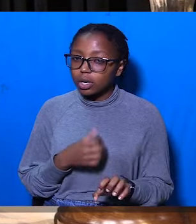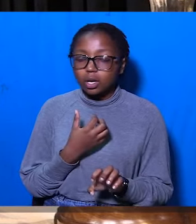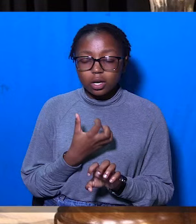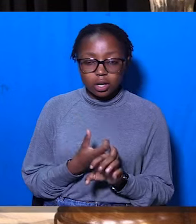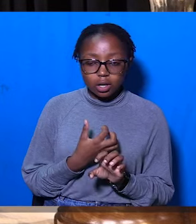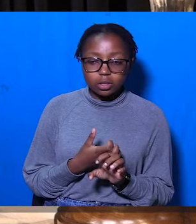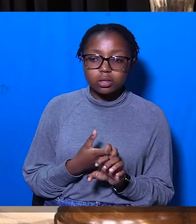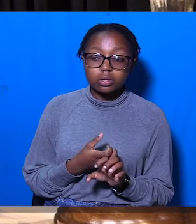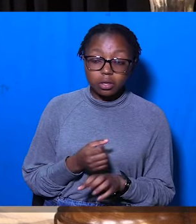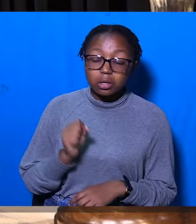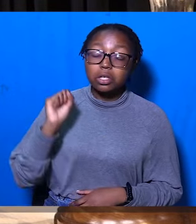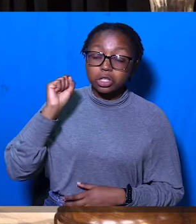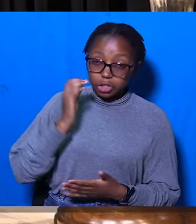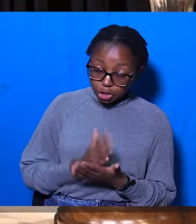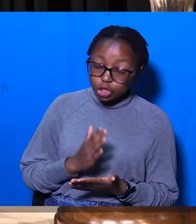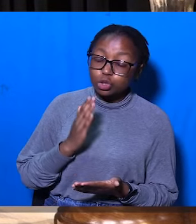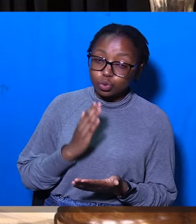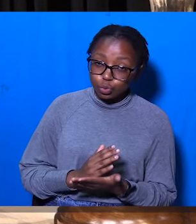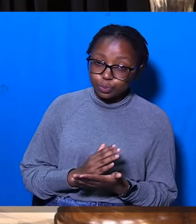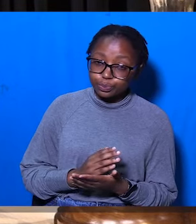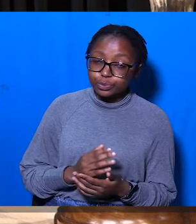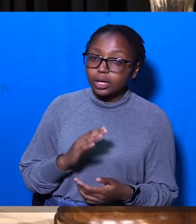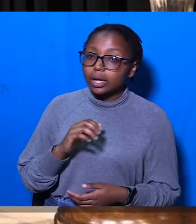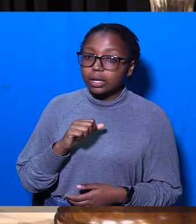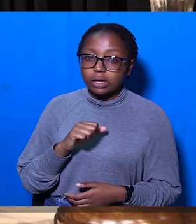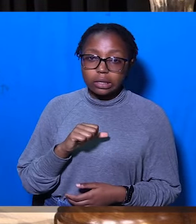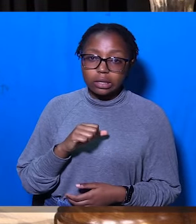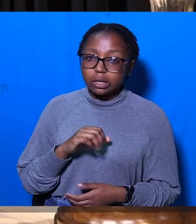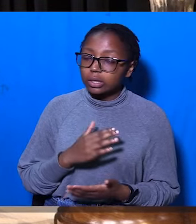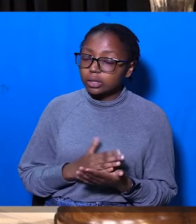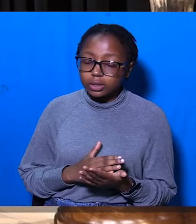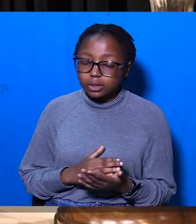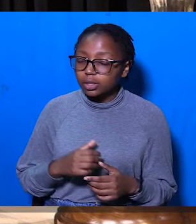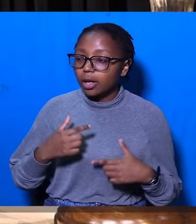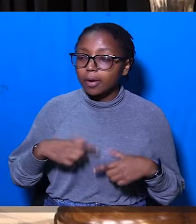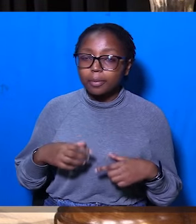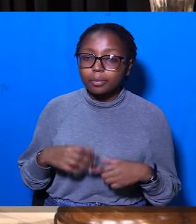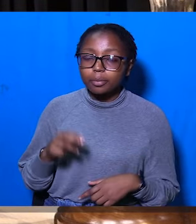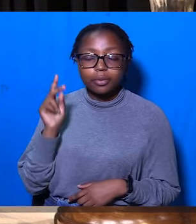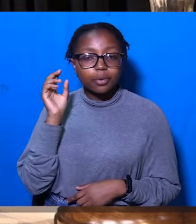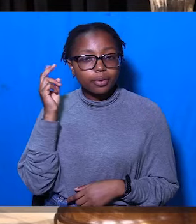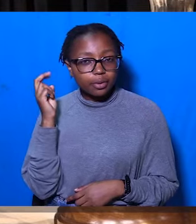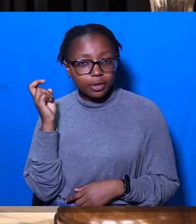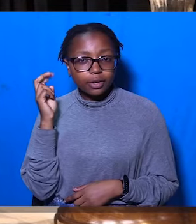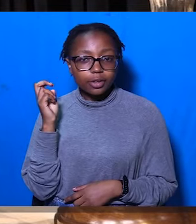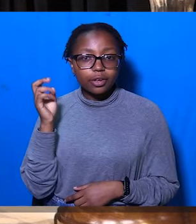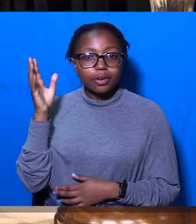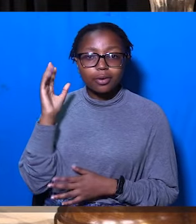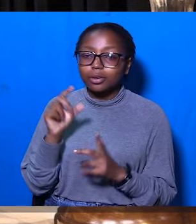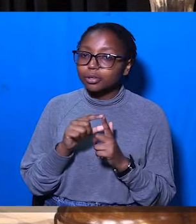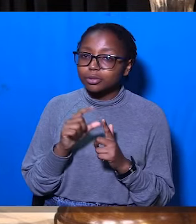become hard. They hear the word of God, but they just harden. They don't want to receive that word. So Paul reveals